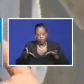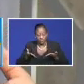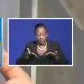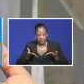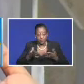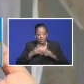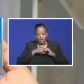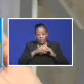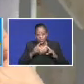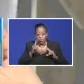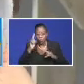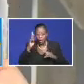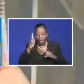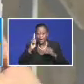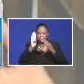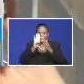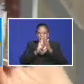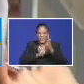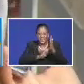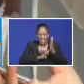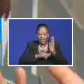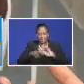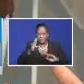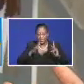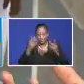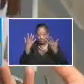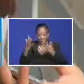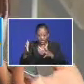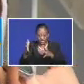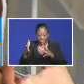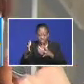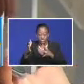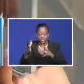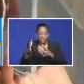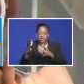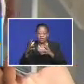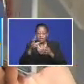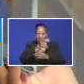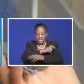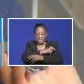out 1 billion persons have been vaccinated with Sinovac, I believe is the